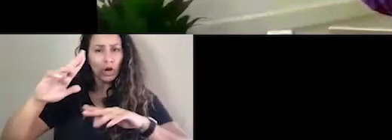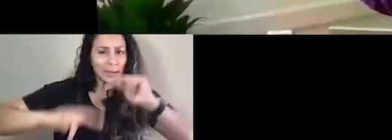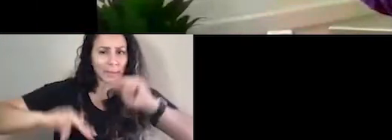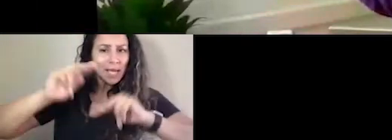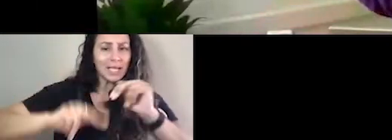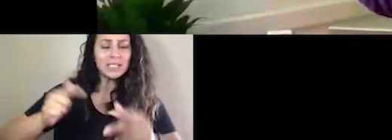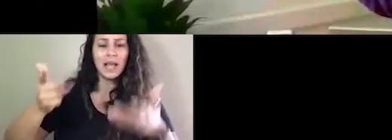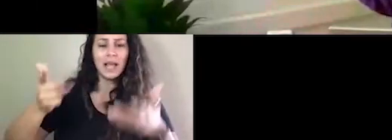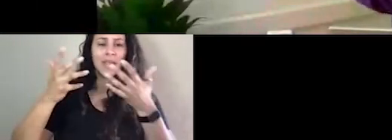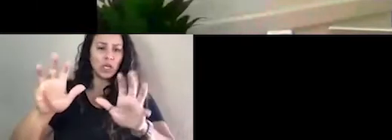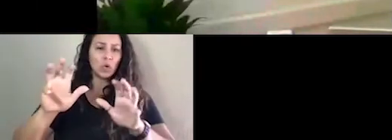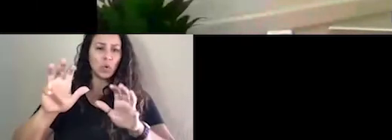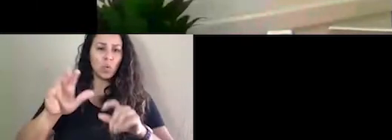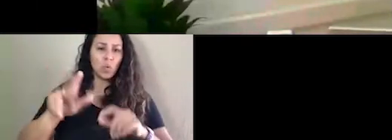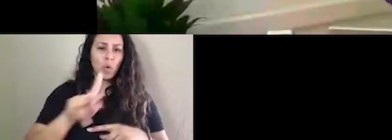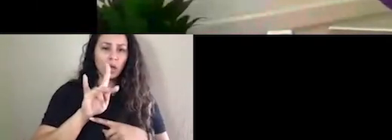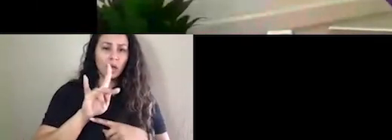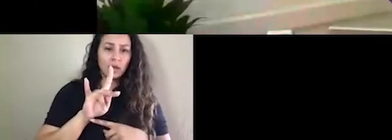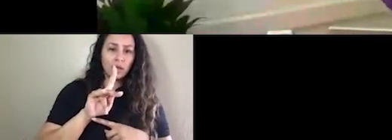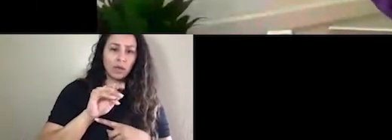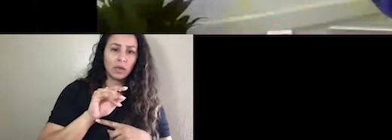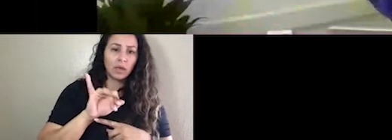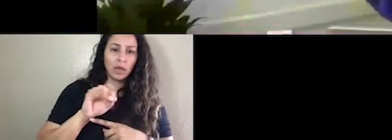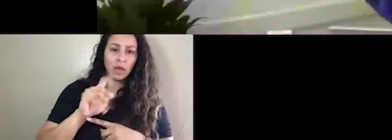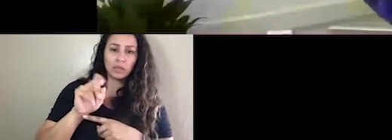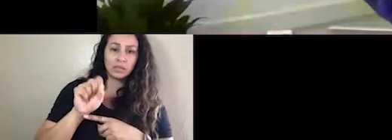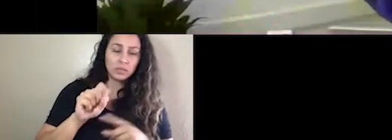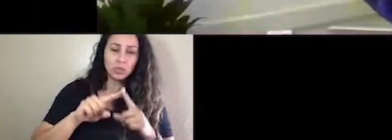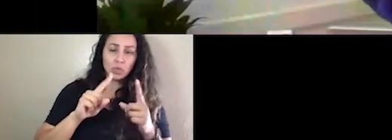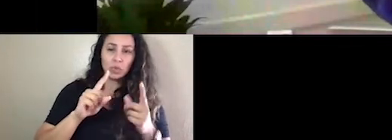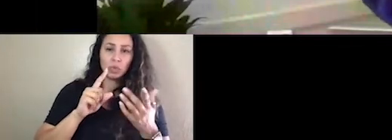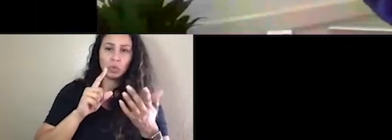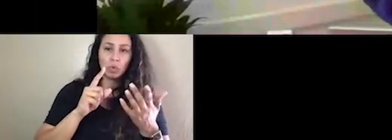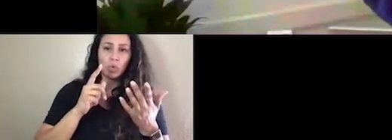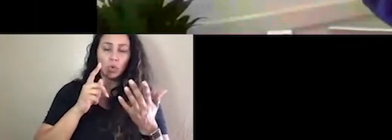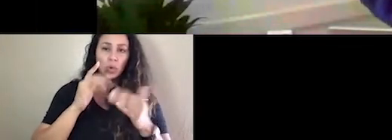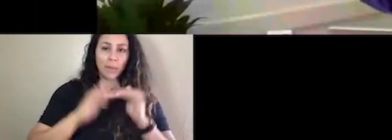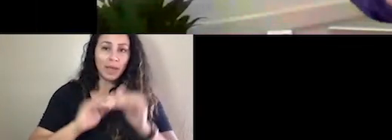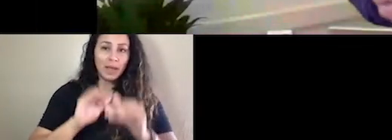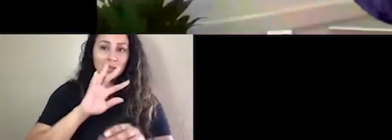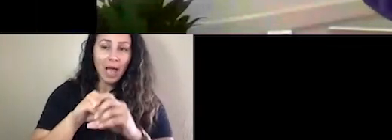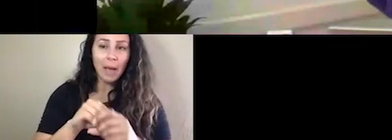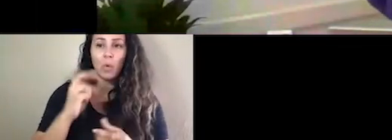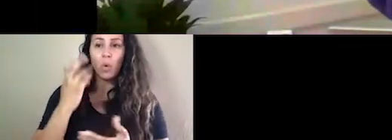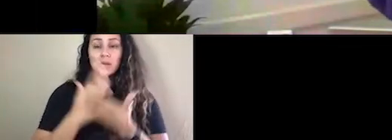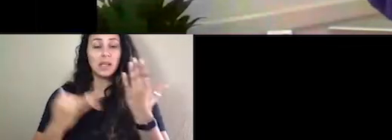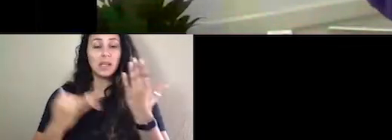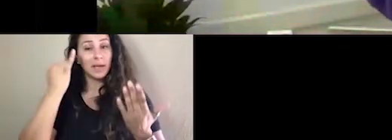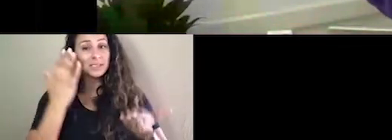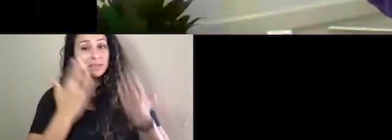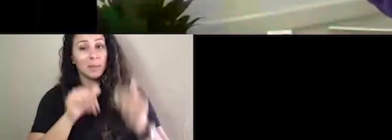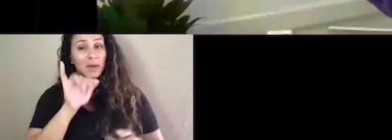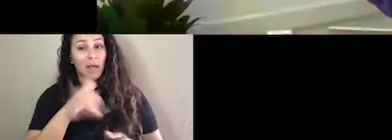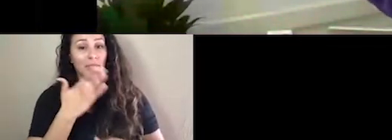Caxio to invest time in the same thing, or maybe even that some ideas were not that good as we